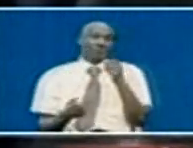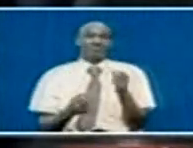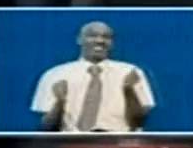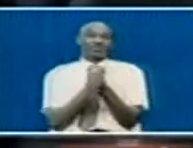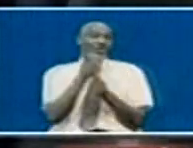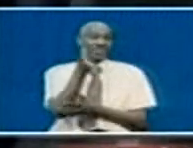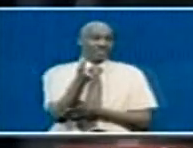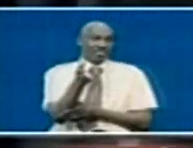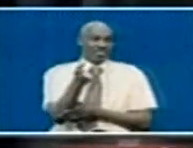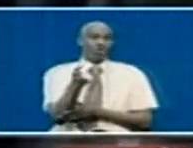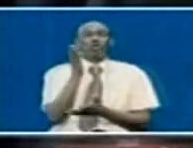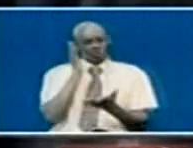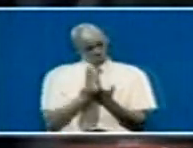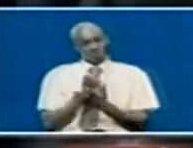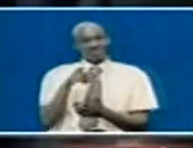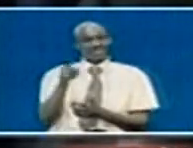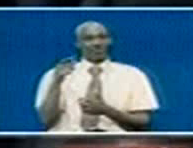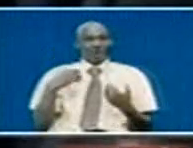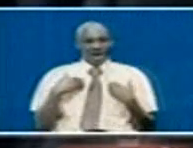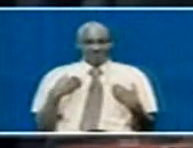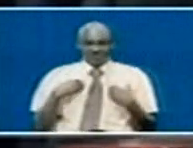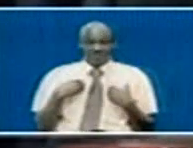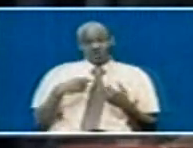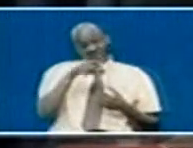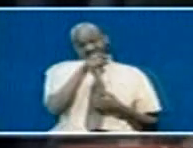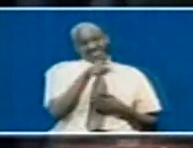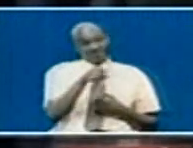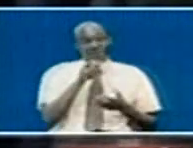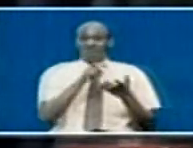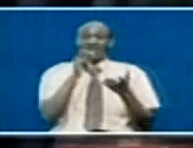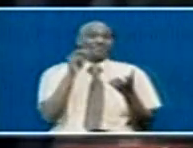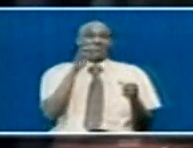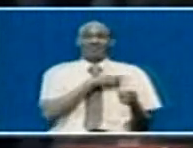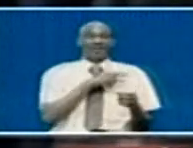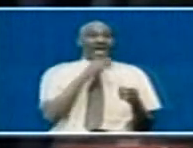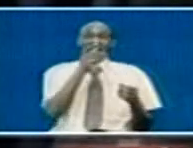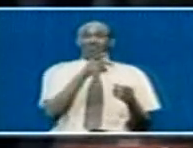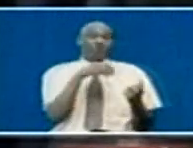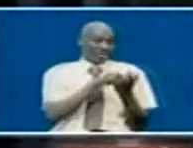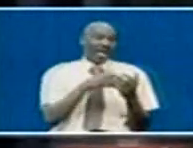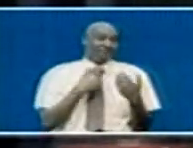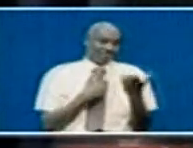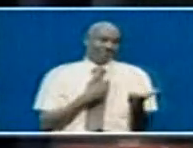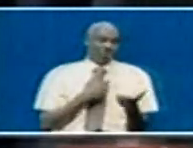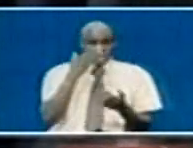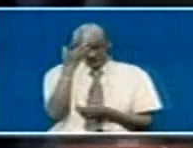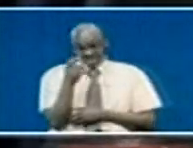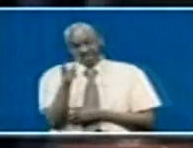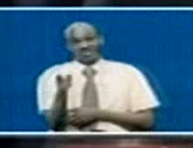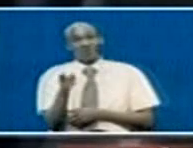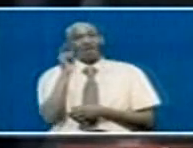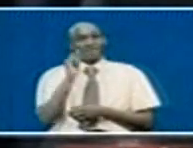So you definitely are already in a very disadvantageous situation. And yet you are